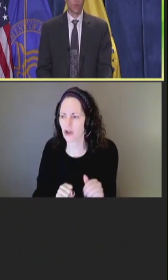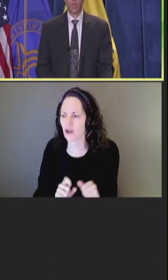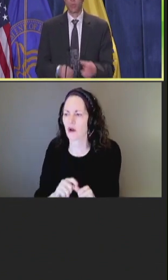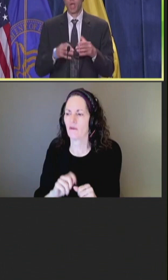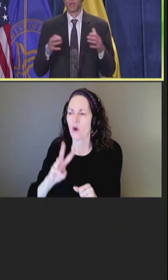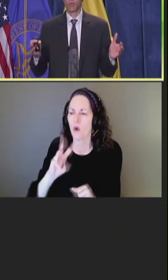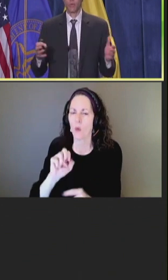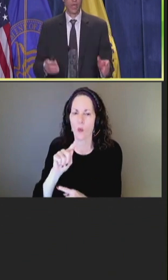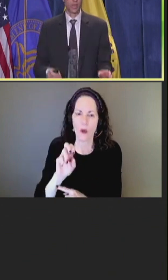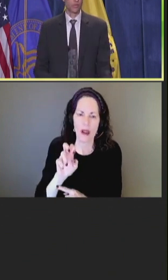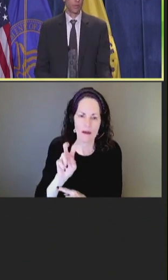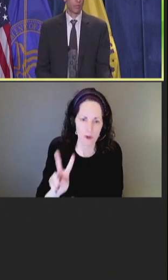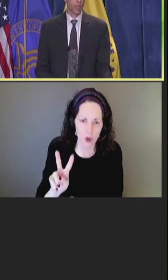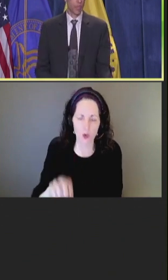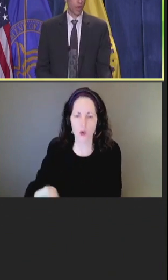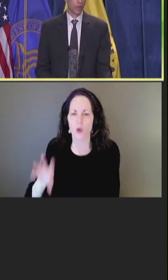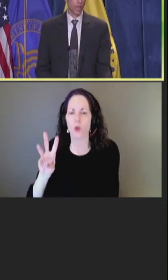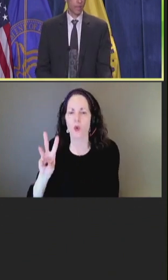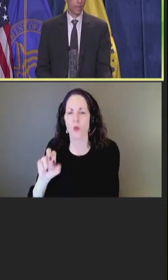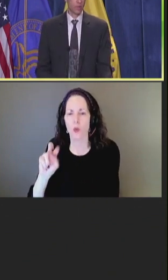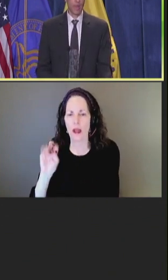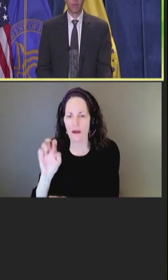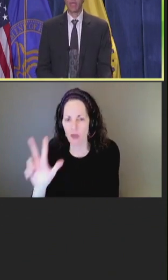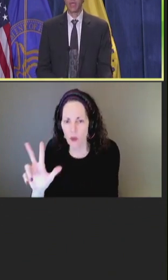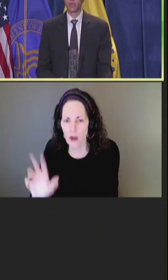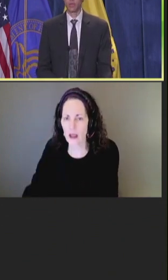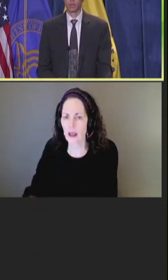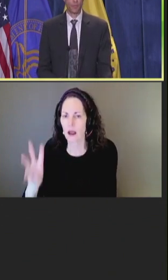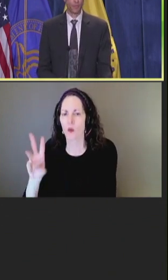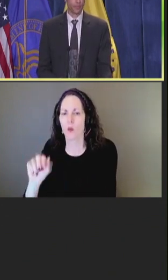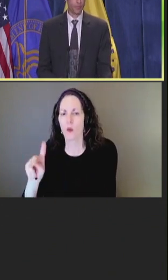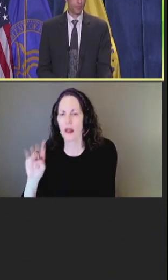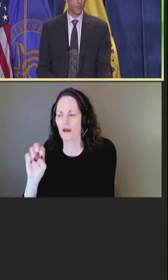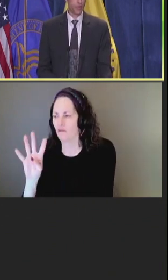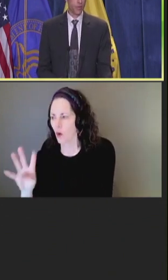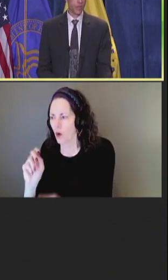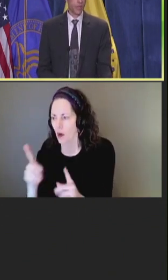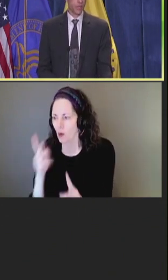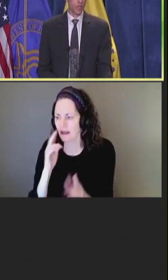4, showing a broad range from around 18 to about 80 years old.